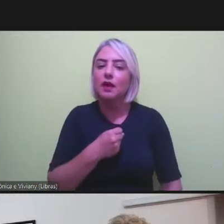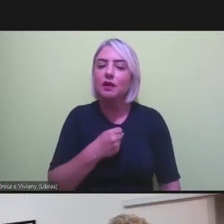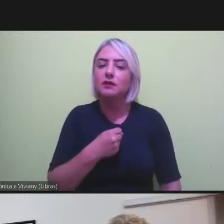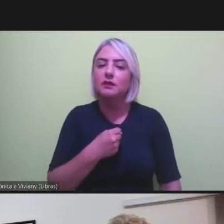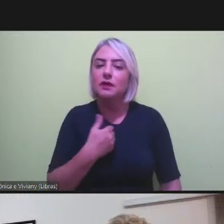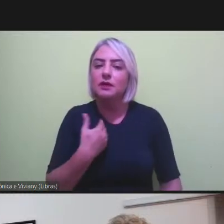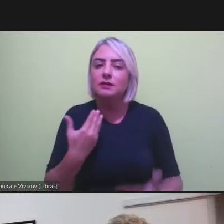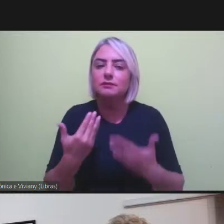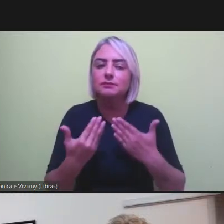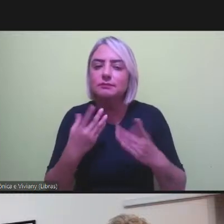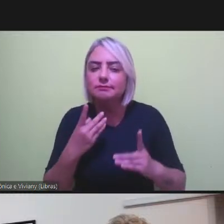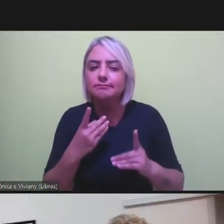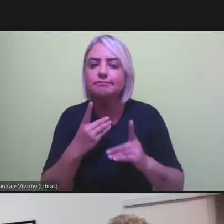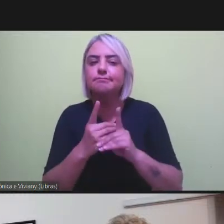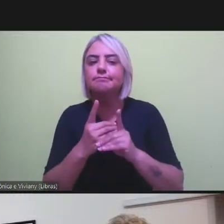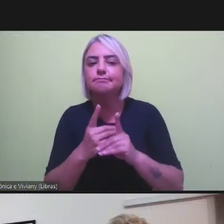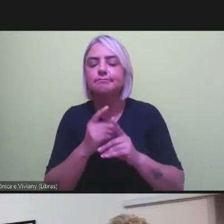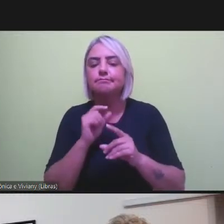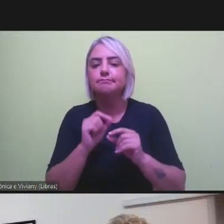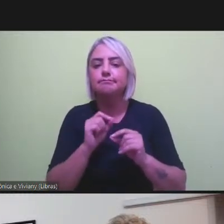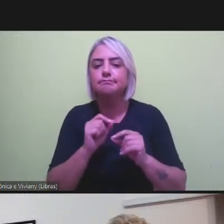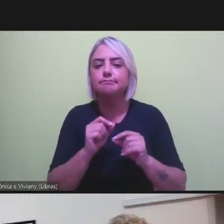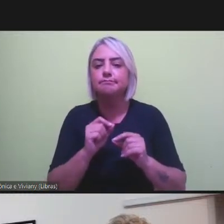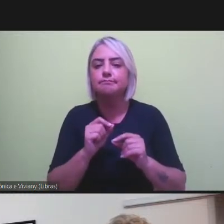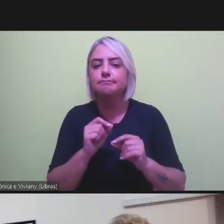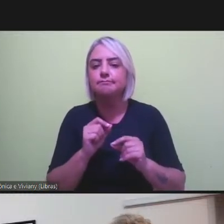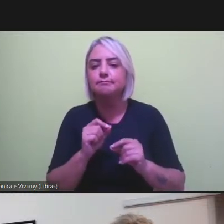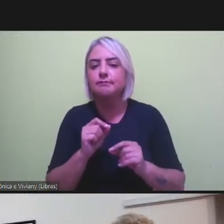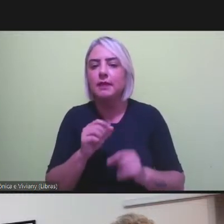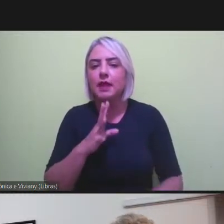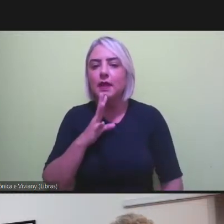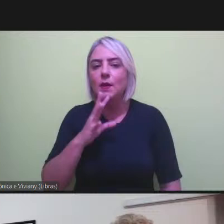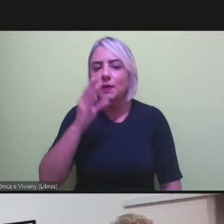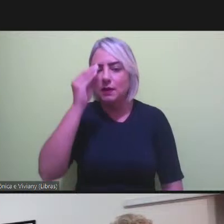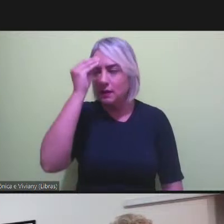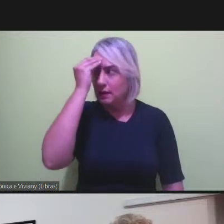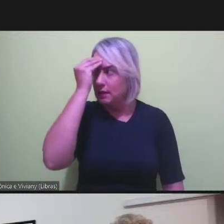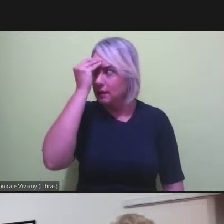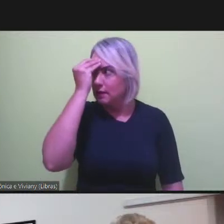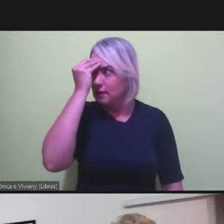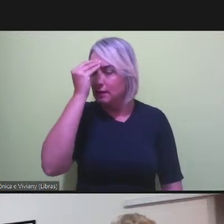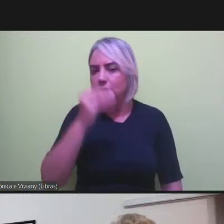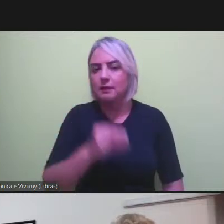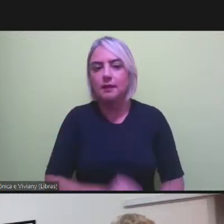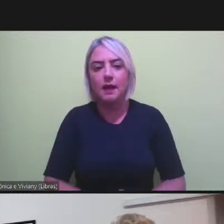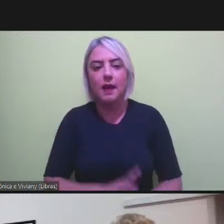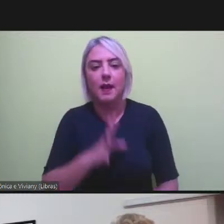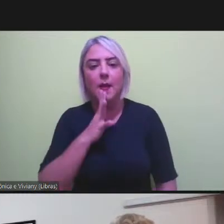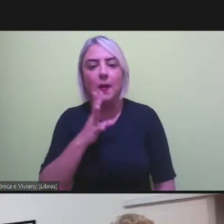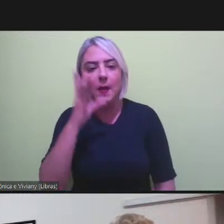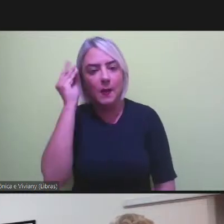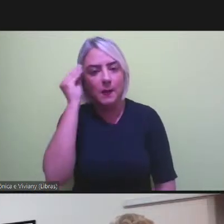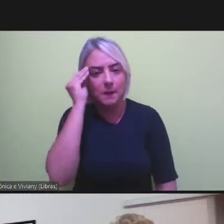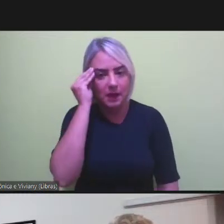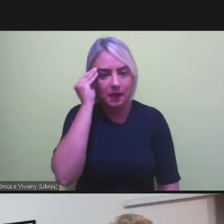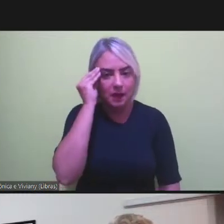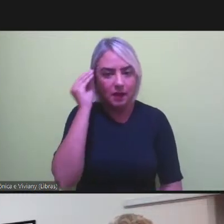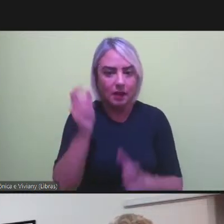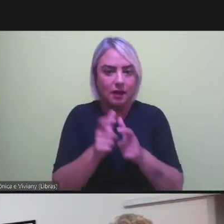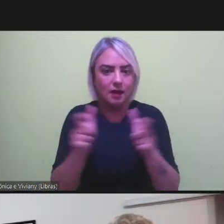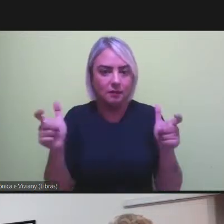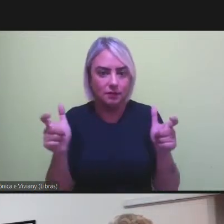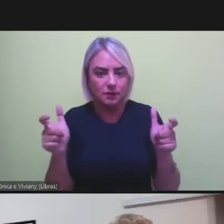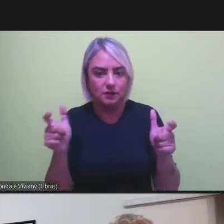mais that assim ao encontro dessa is questão going to that is do connected to this conhecimento. issue Mas esse of knowledge itself, but this knowledge